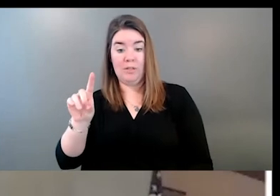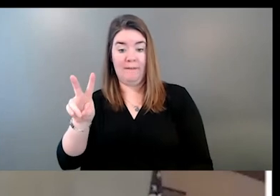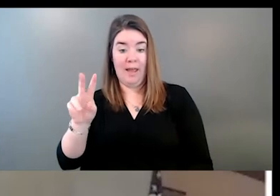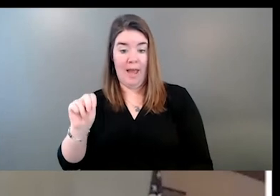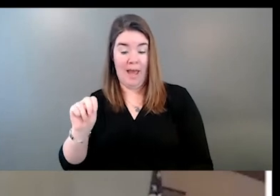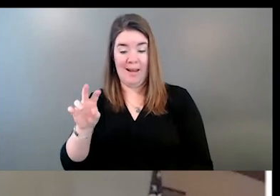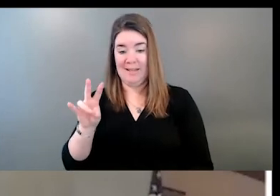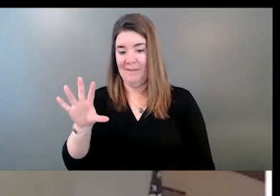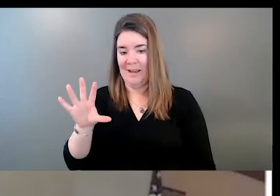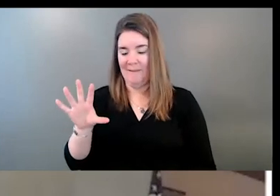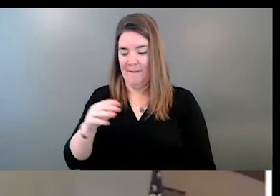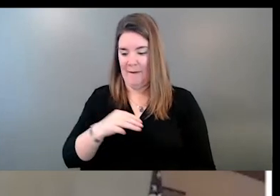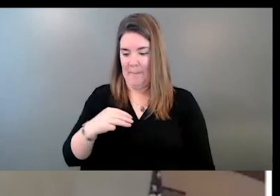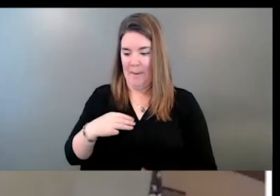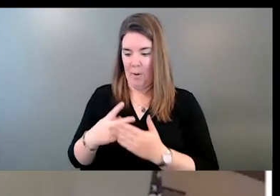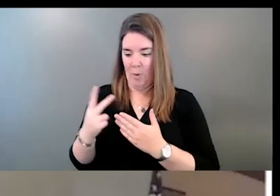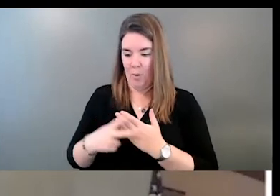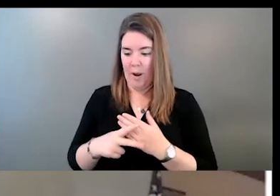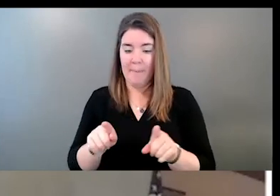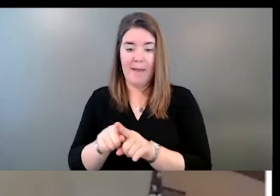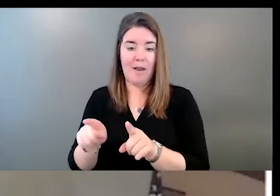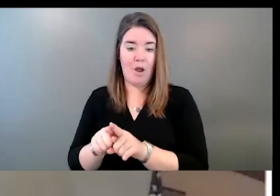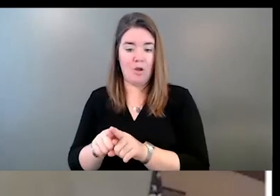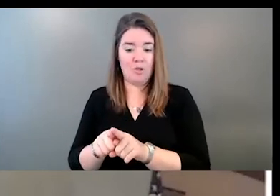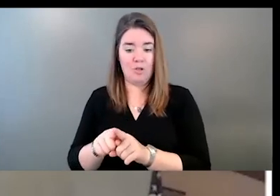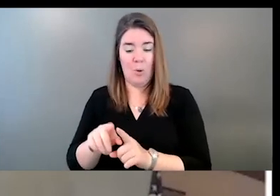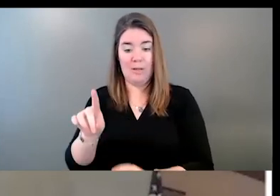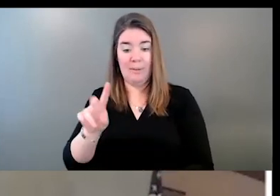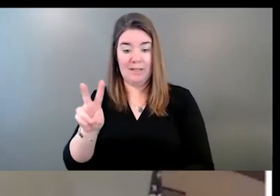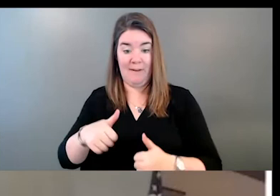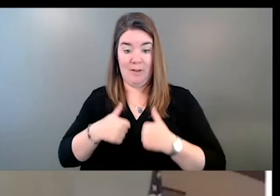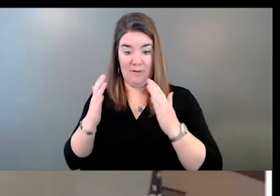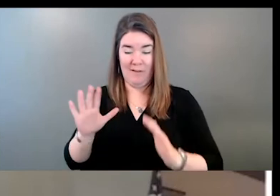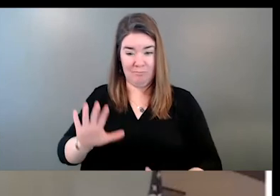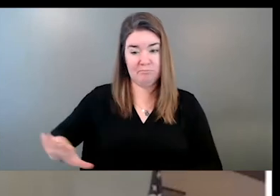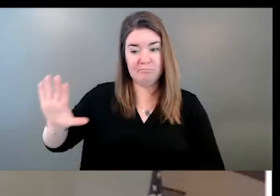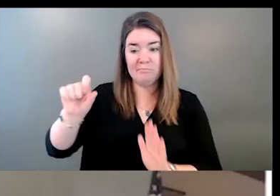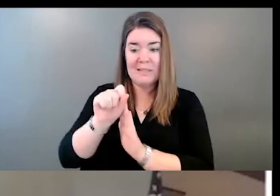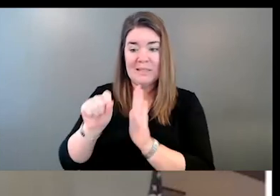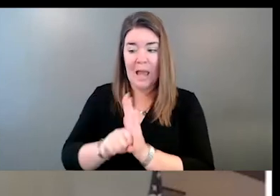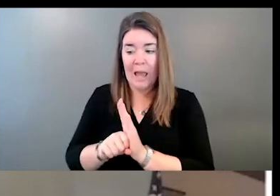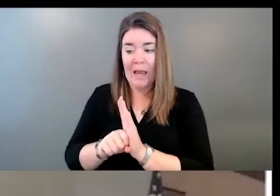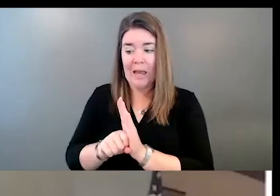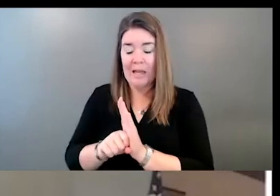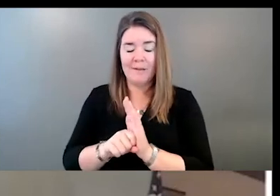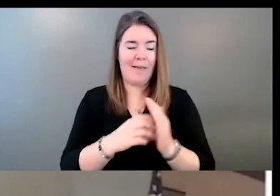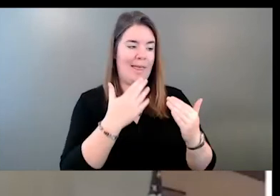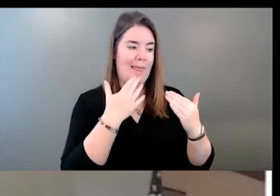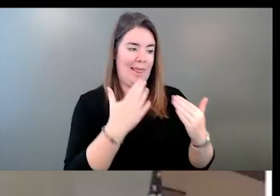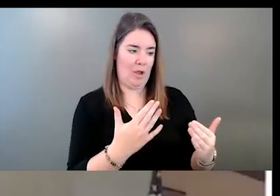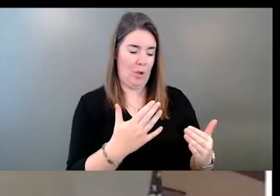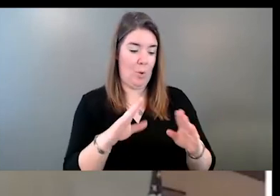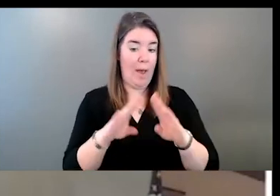member programs and domestic violence survivors across the state, thank you for getting House Bill